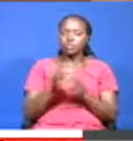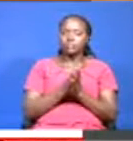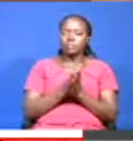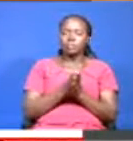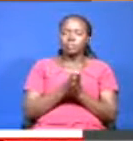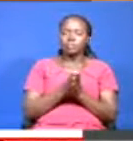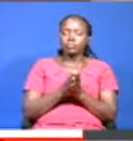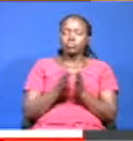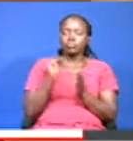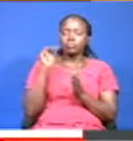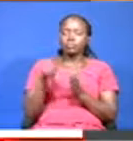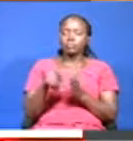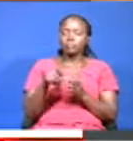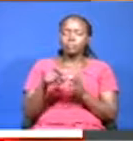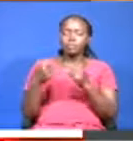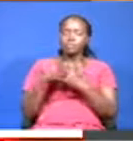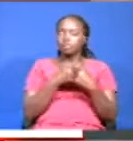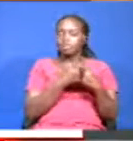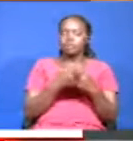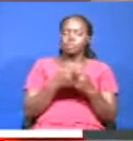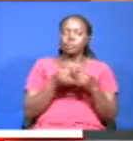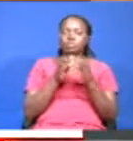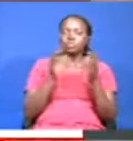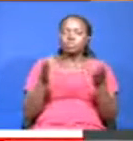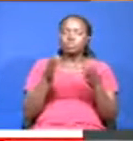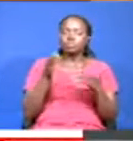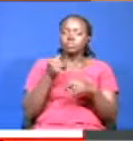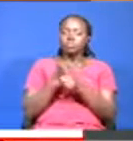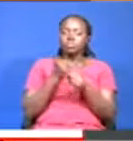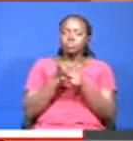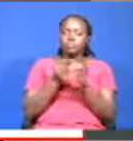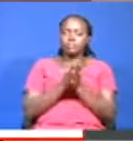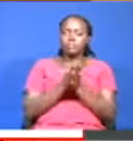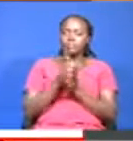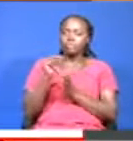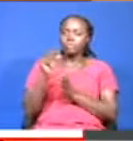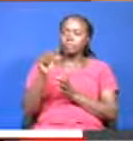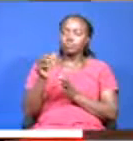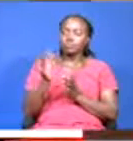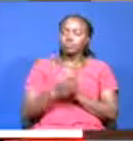big challenge in dealing with NG-CDF, which was reinstated a few days ago.